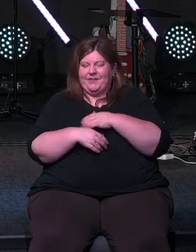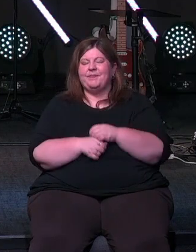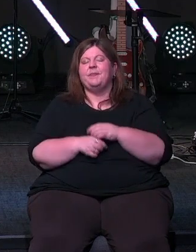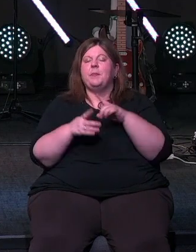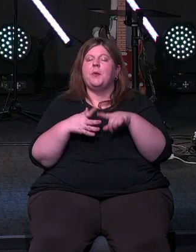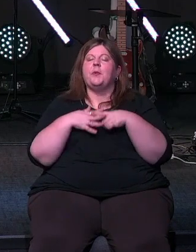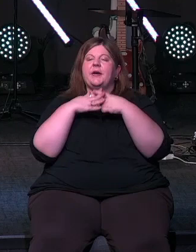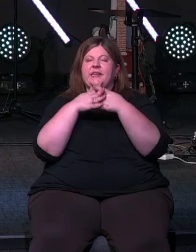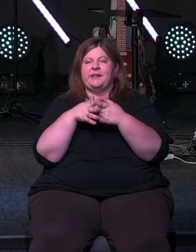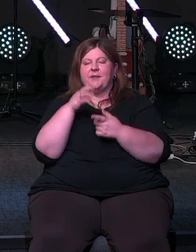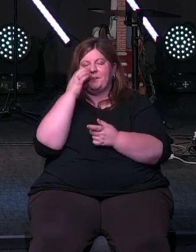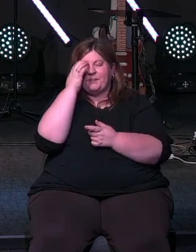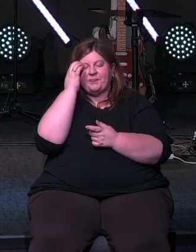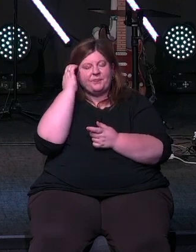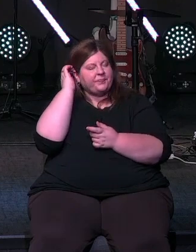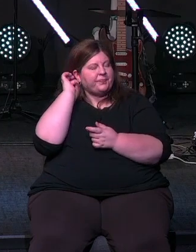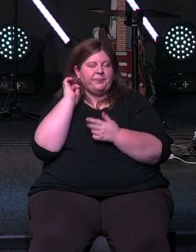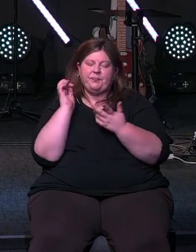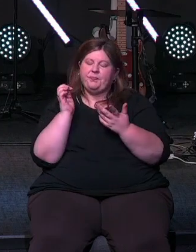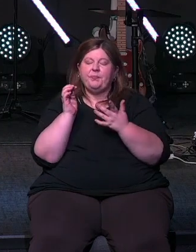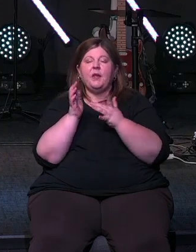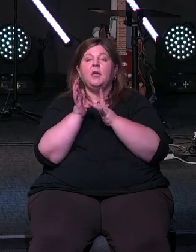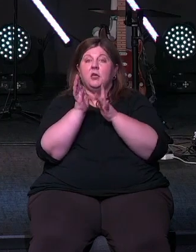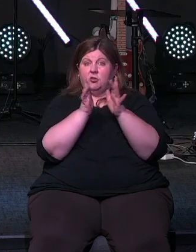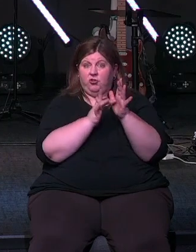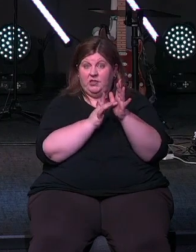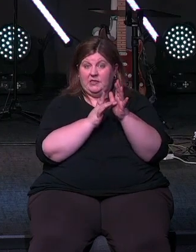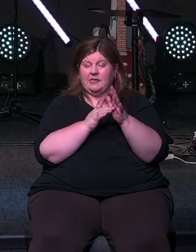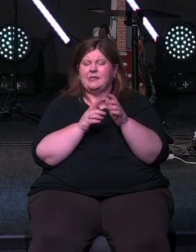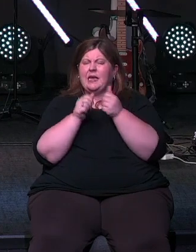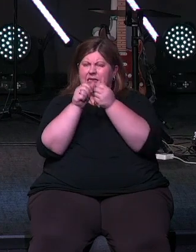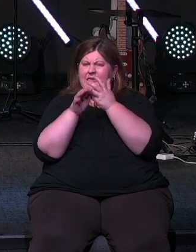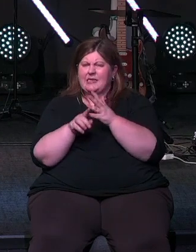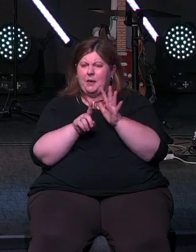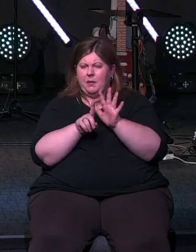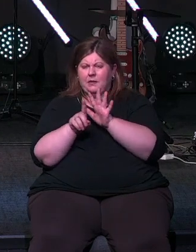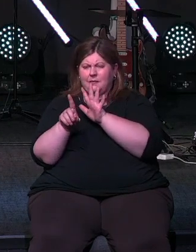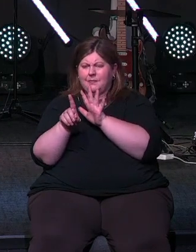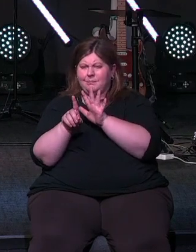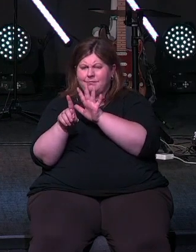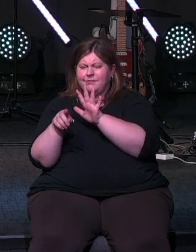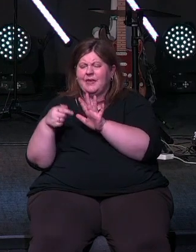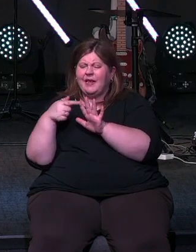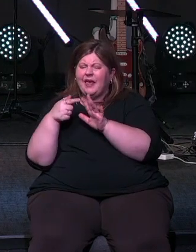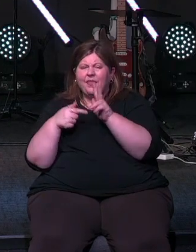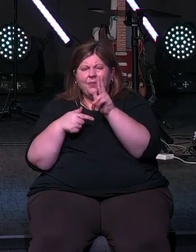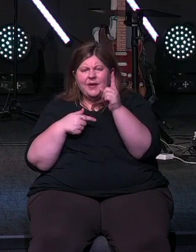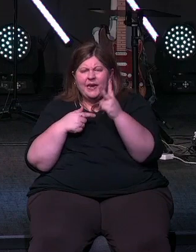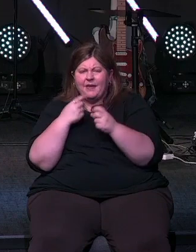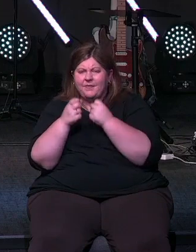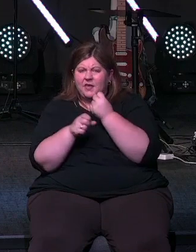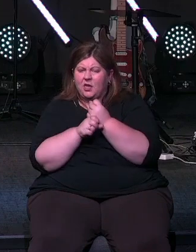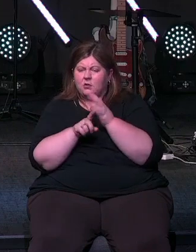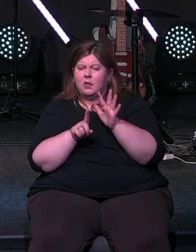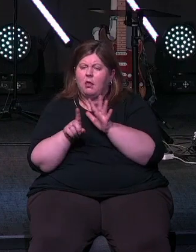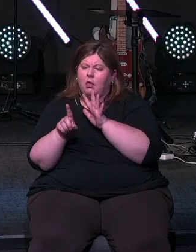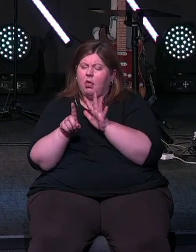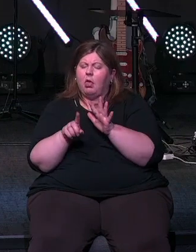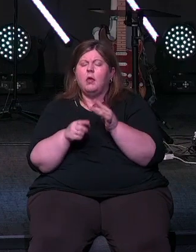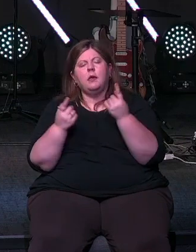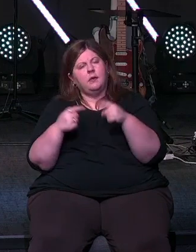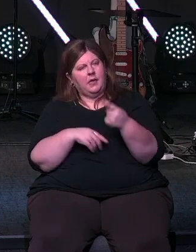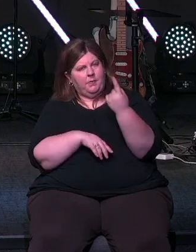in. Jesus' disciples, when they followed Jesus, for 3 years, 3.5 years, they walked with him. There was a question that they asked him one